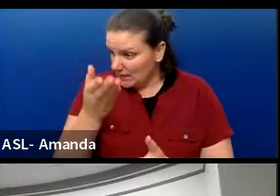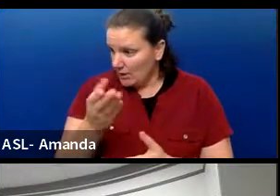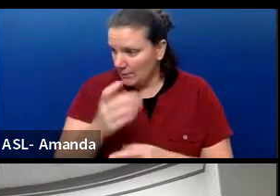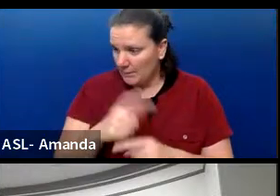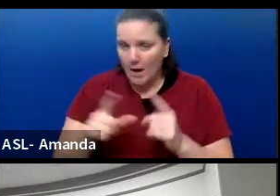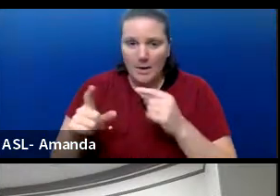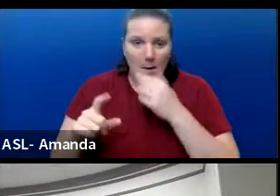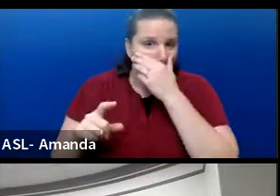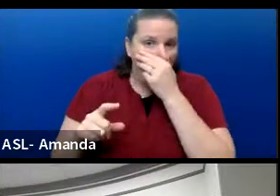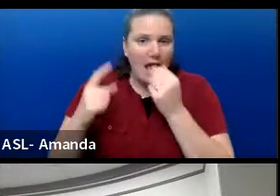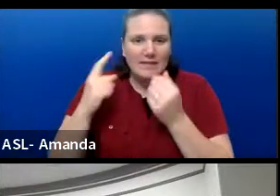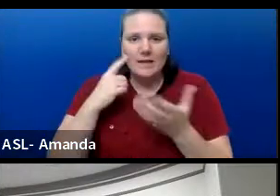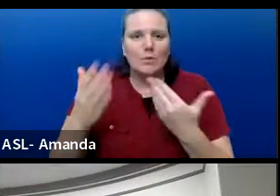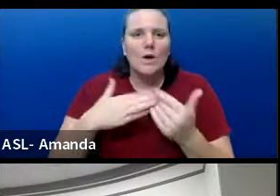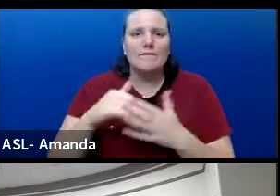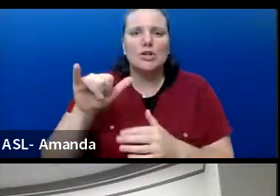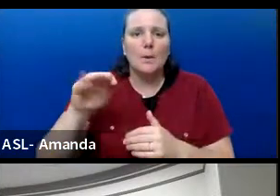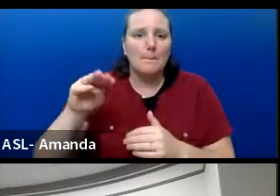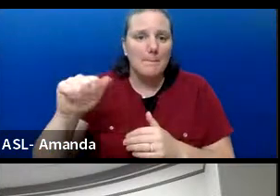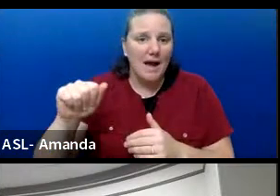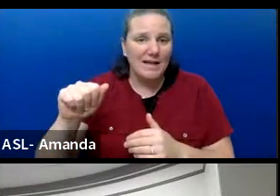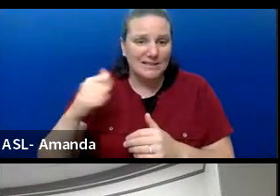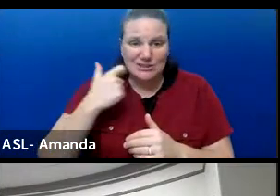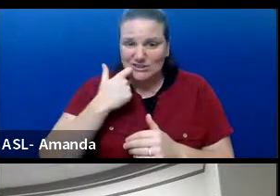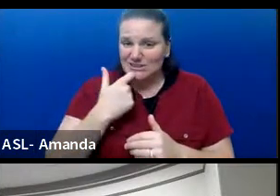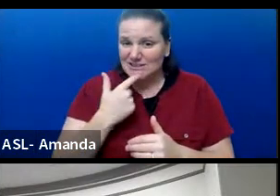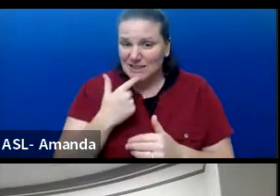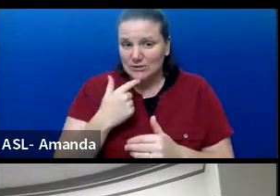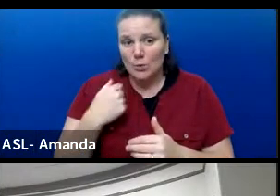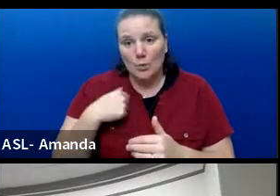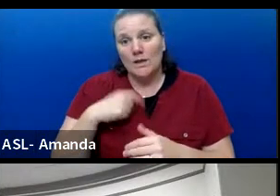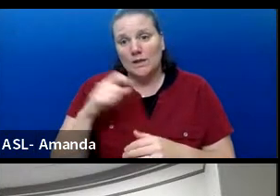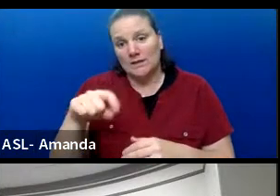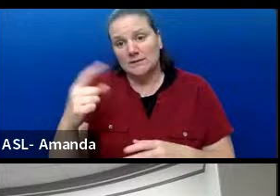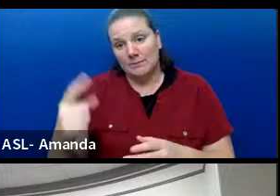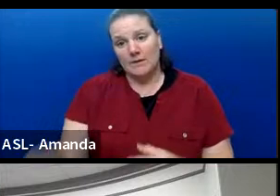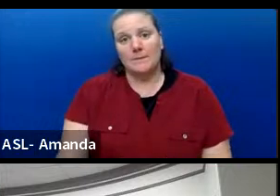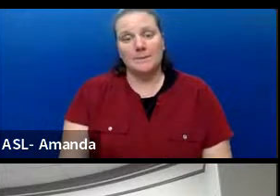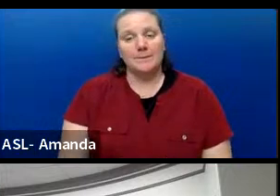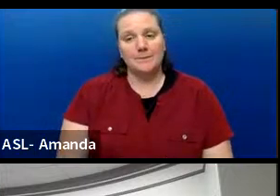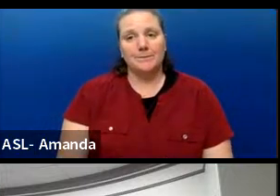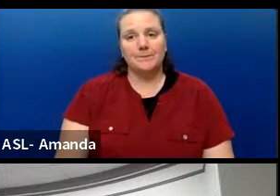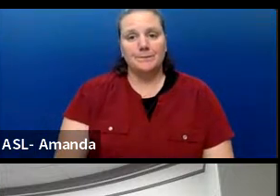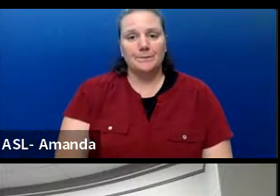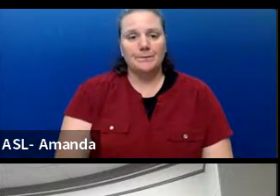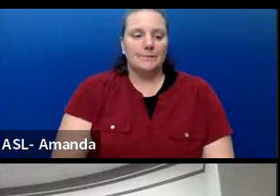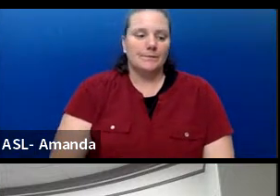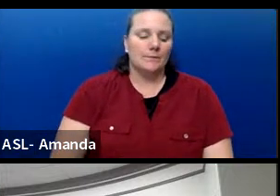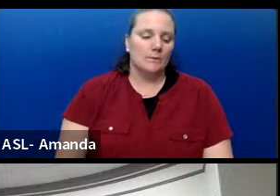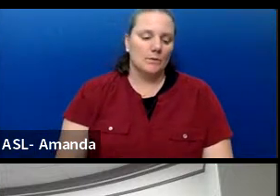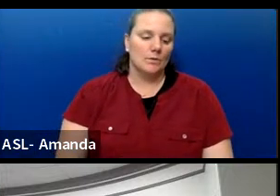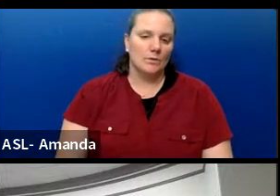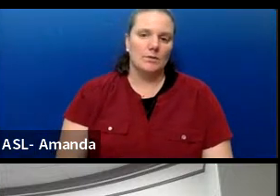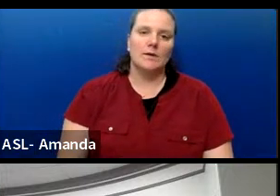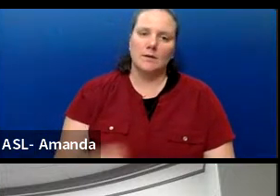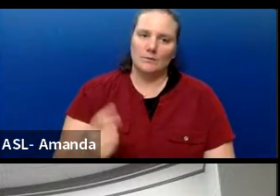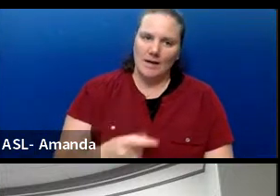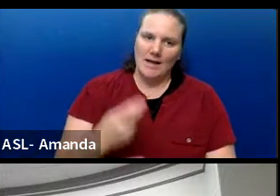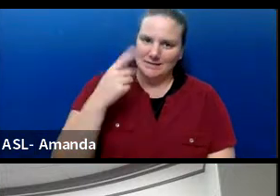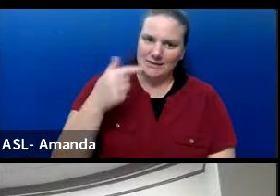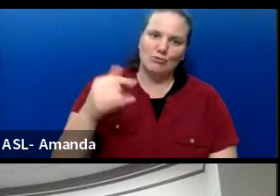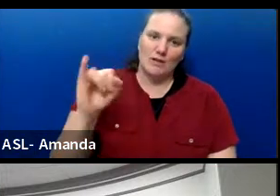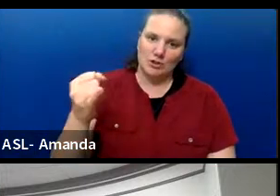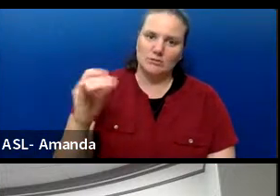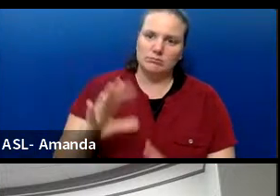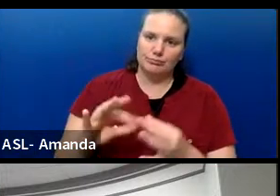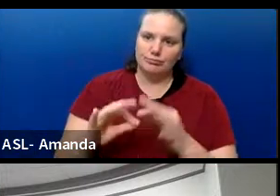whatever Yamaya just said, we need something in here. Absolutely. We'll capture that. And I see Greg's got his hand up too on